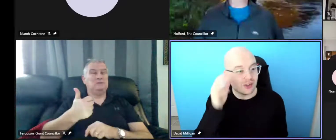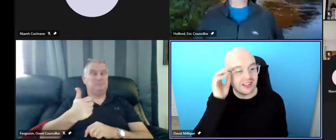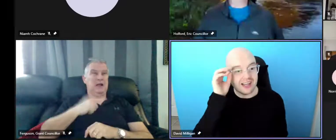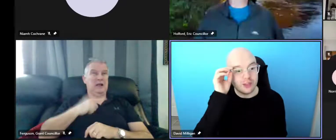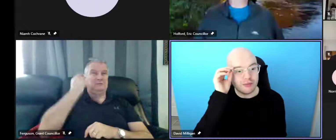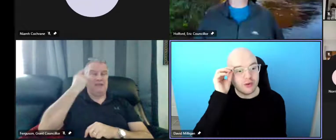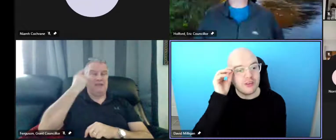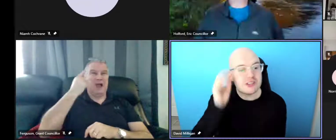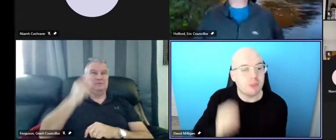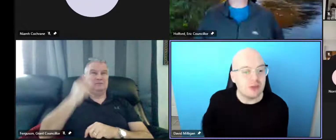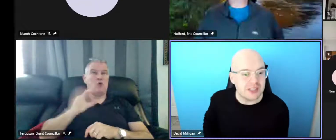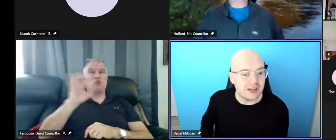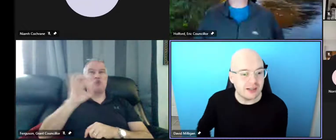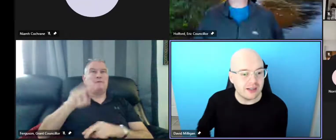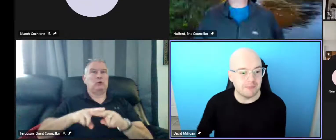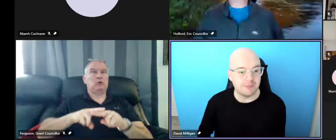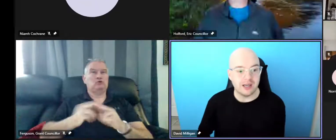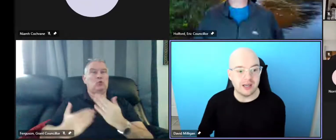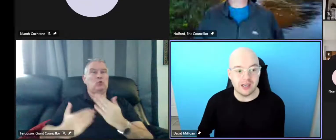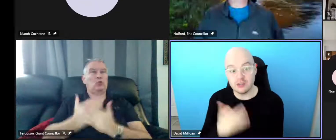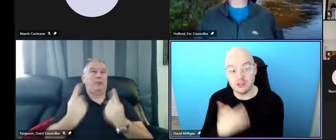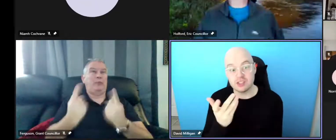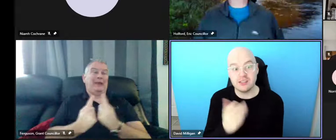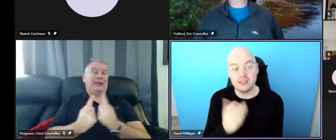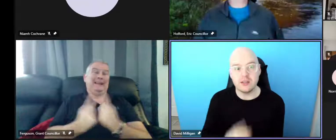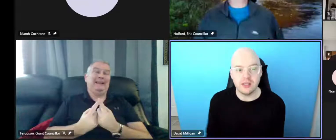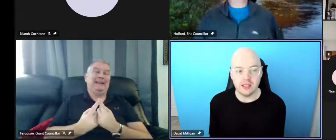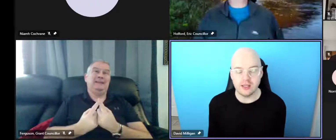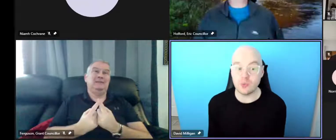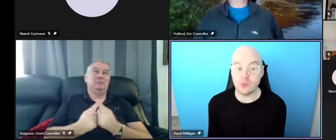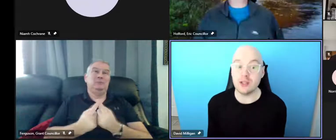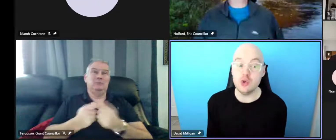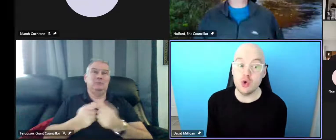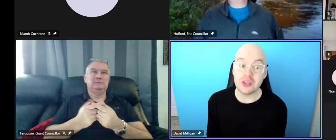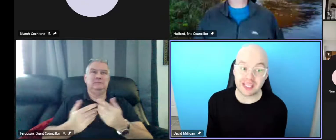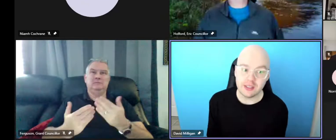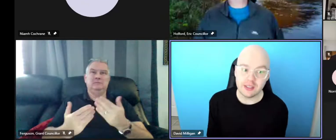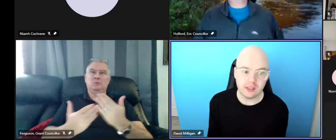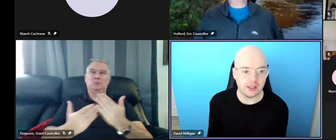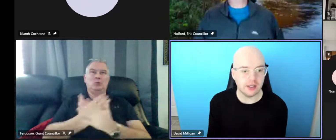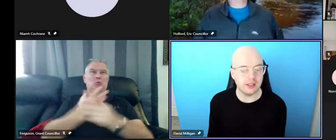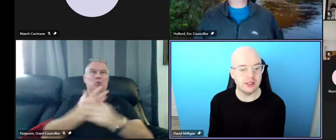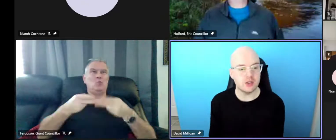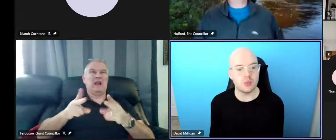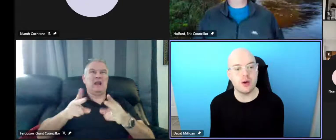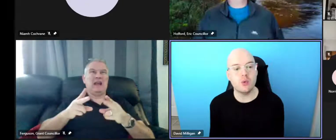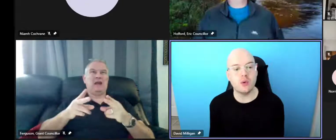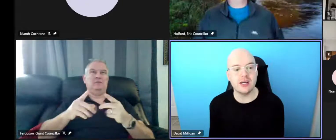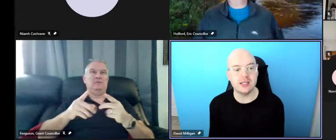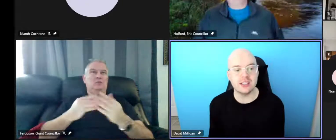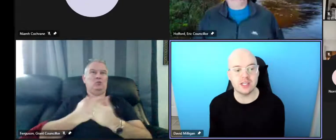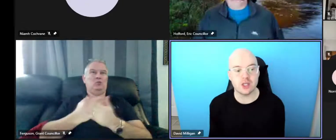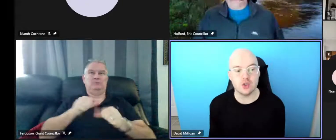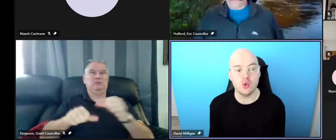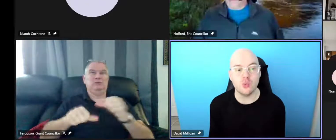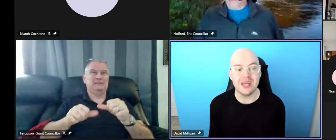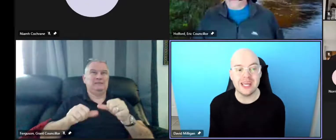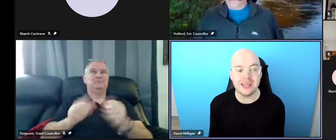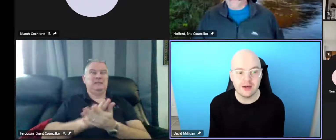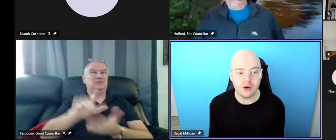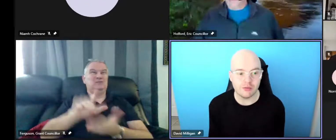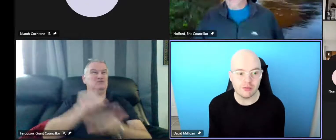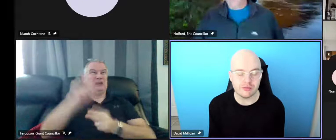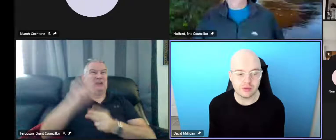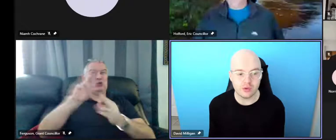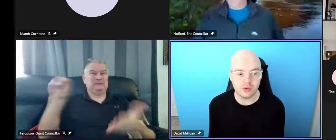Yes, absolutely. Thank you for your response there. I understand it's quite a new thing here as well. It's a new